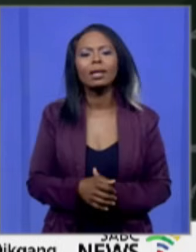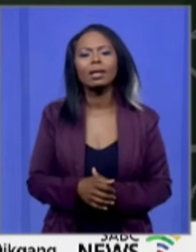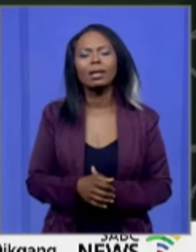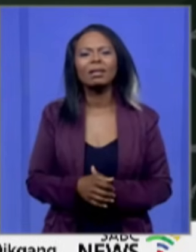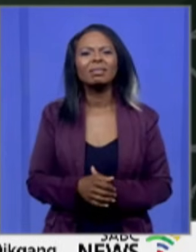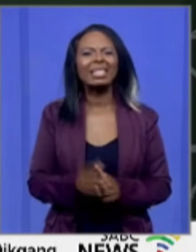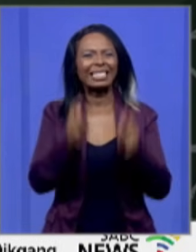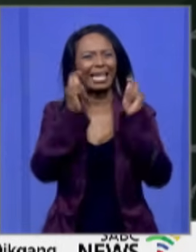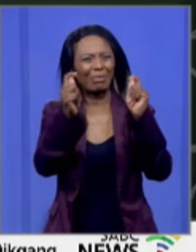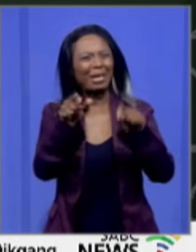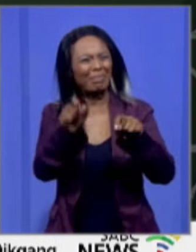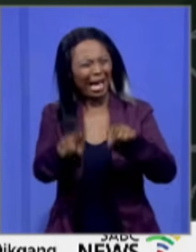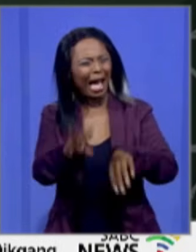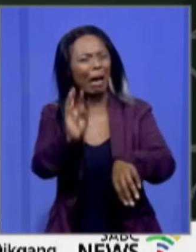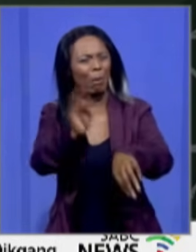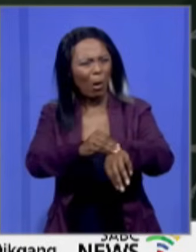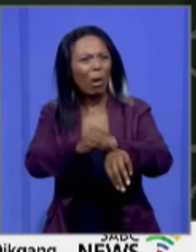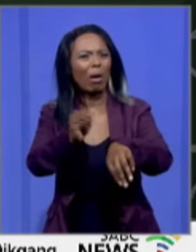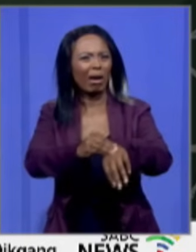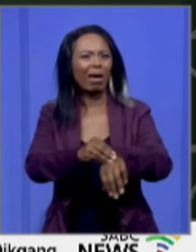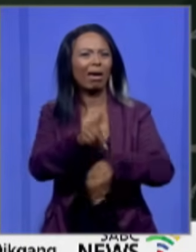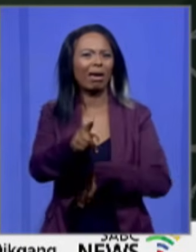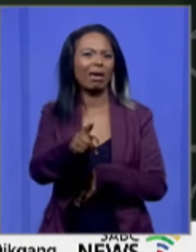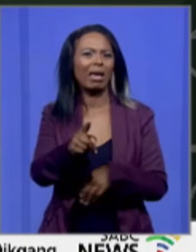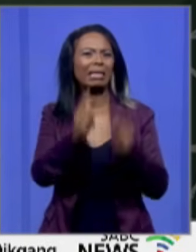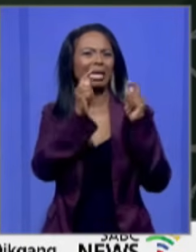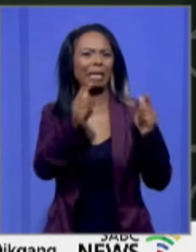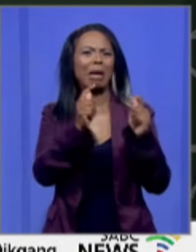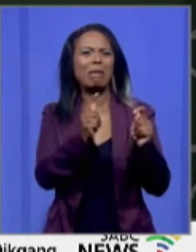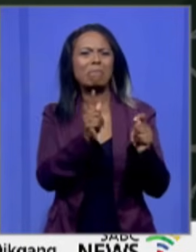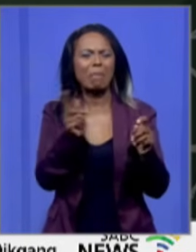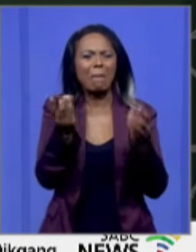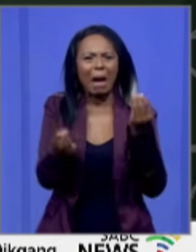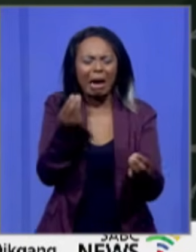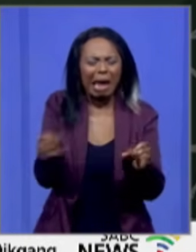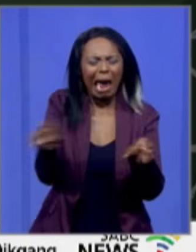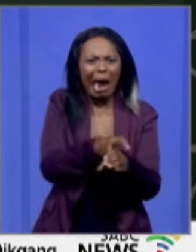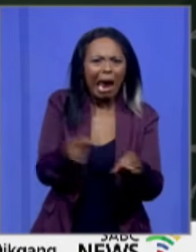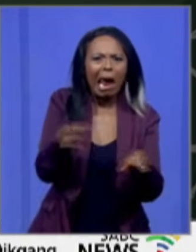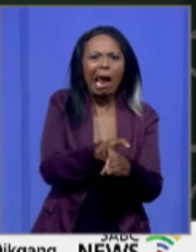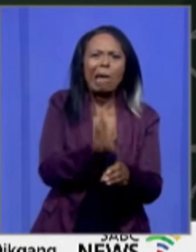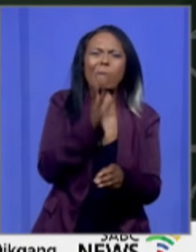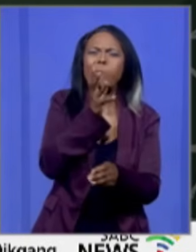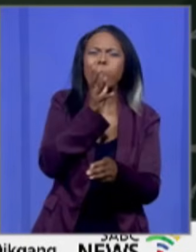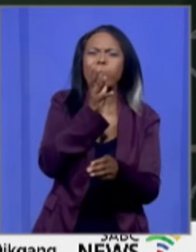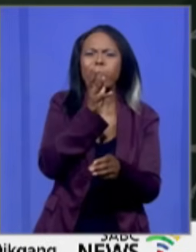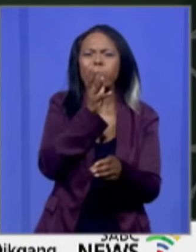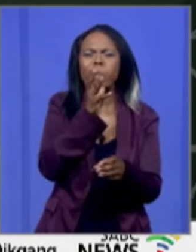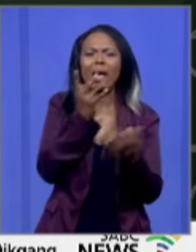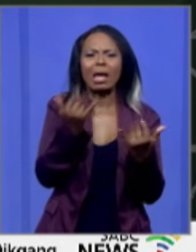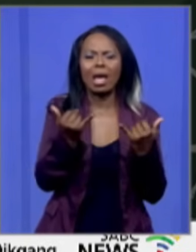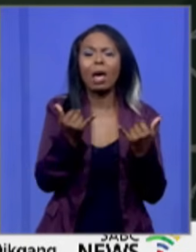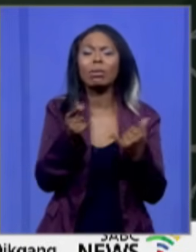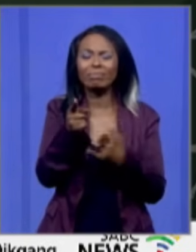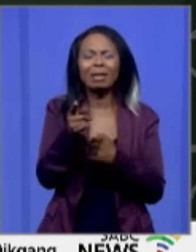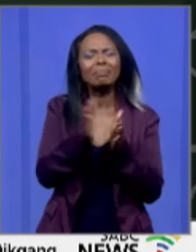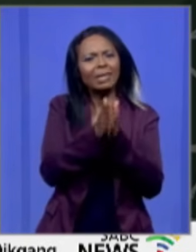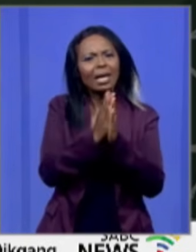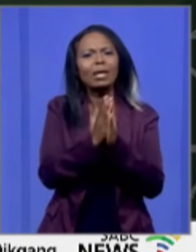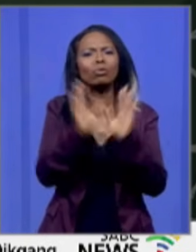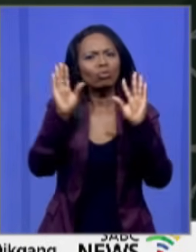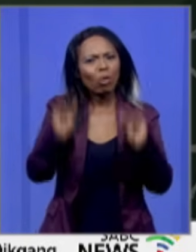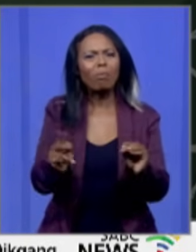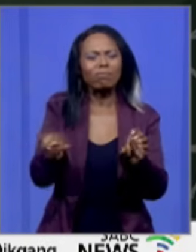ba rena dinamelwa ba ba iša dikolong ba le iša palo e ntši e le overload jalo re di ipiletša go bona gore ga batho go le go